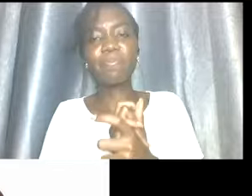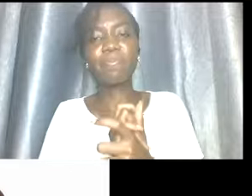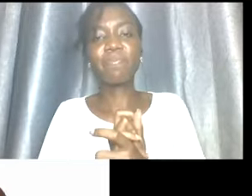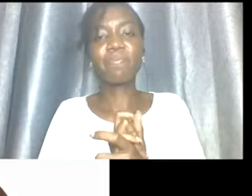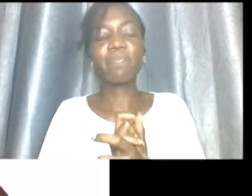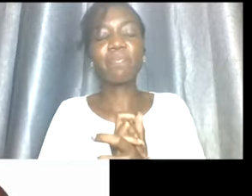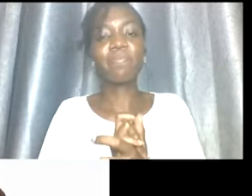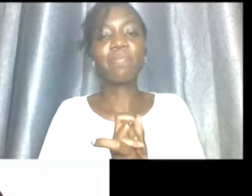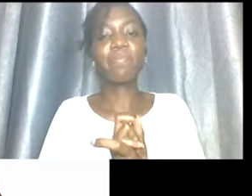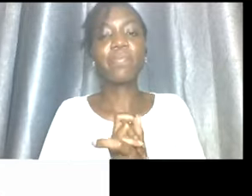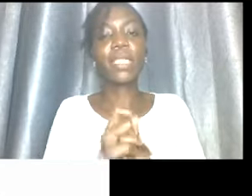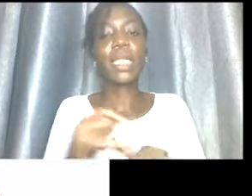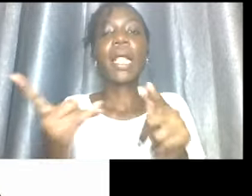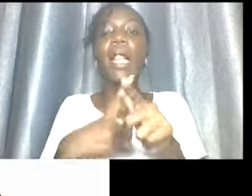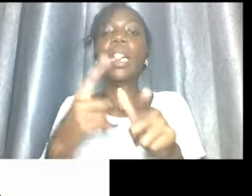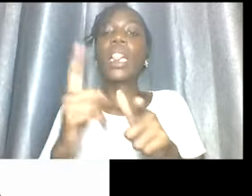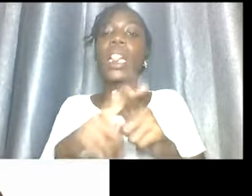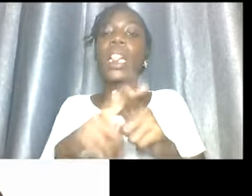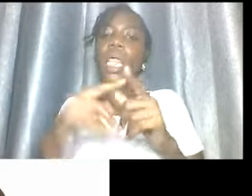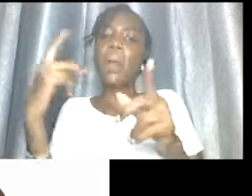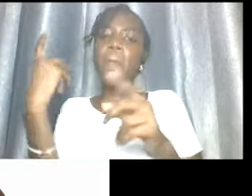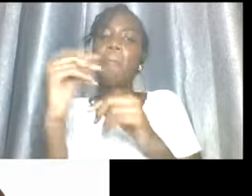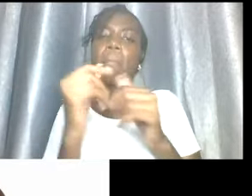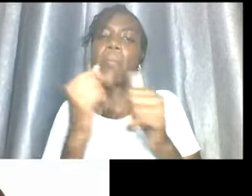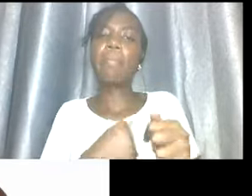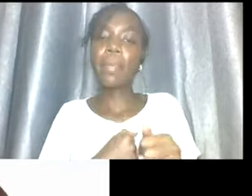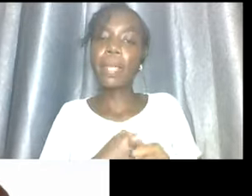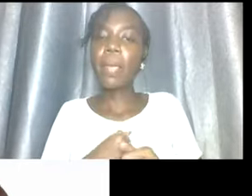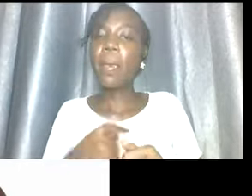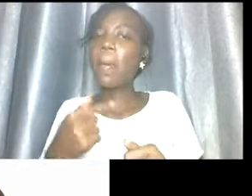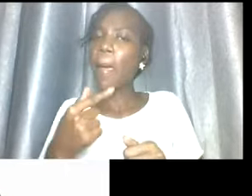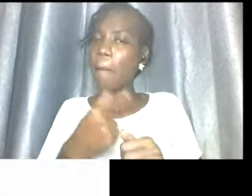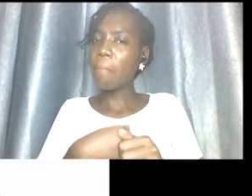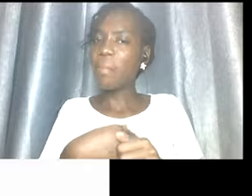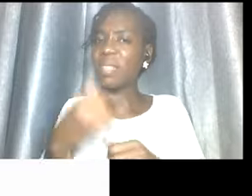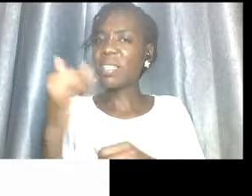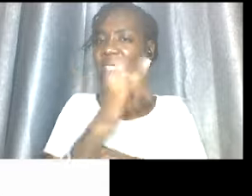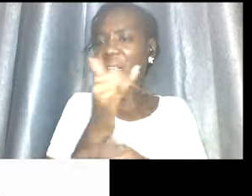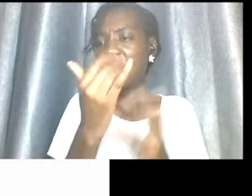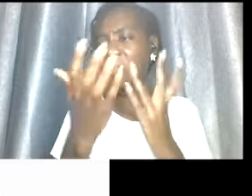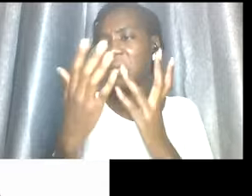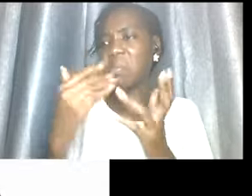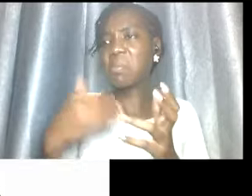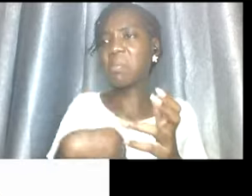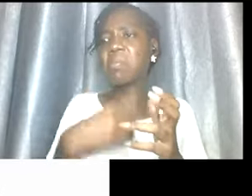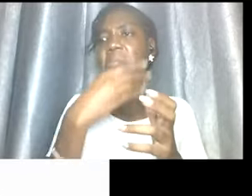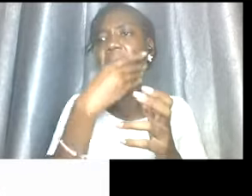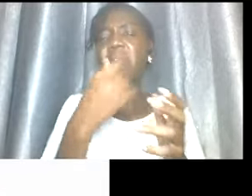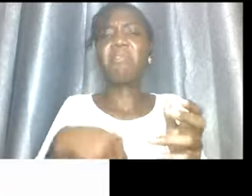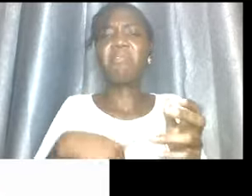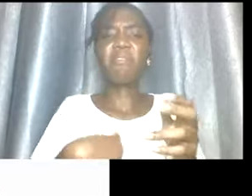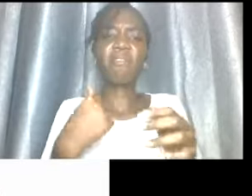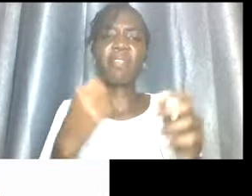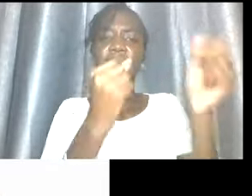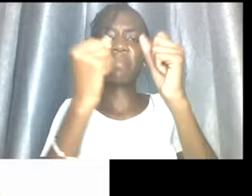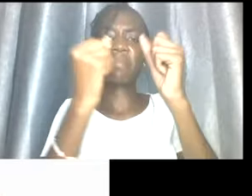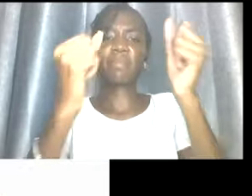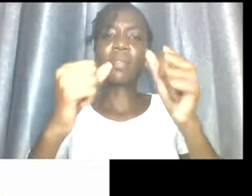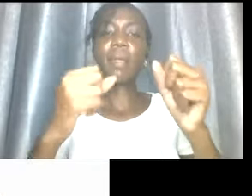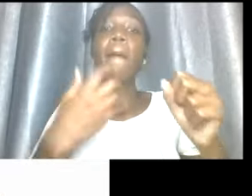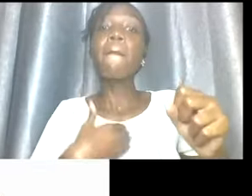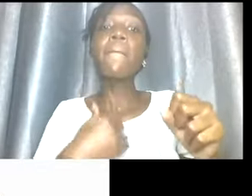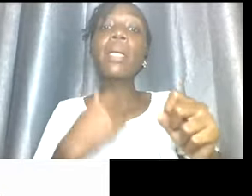a bug bit me. No, I did not get stung like Spider-Man and develop superpowers. However, I got